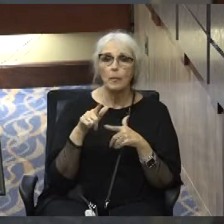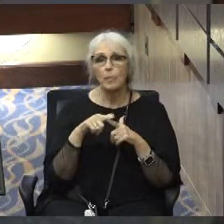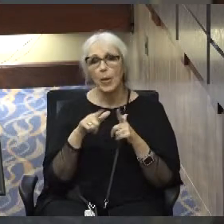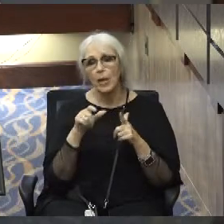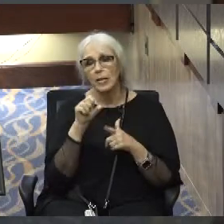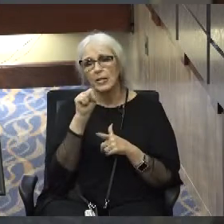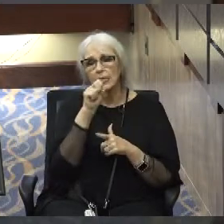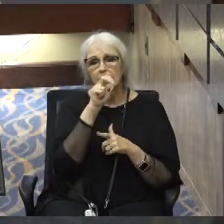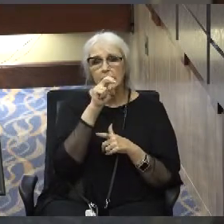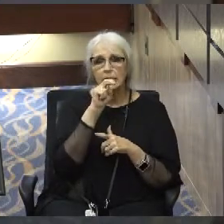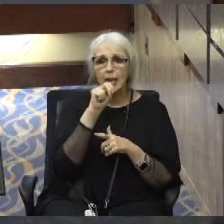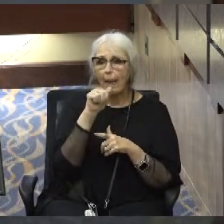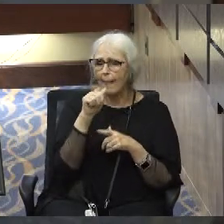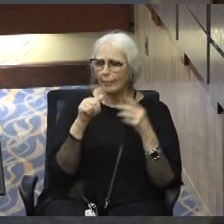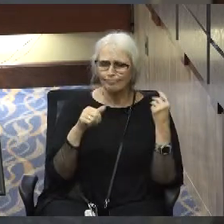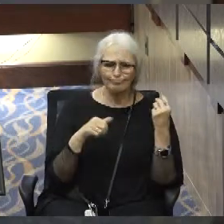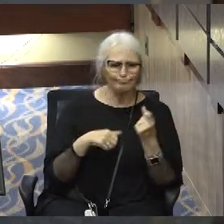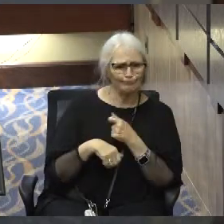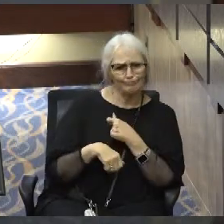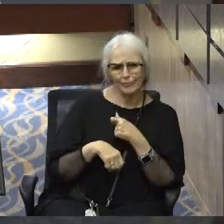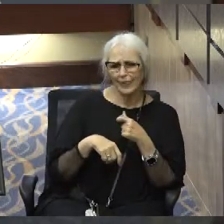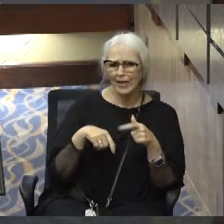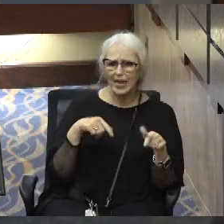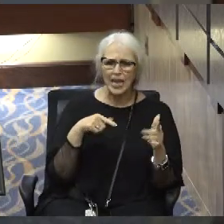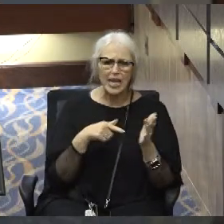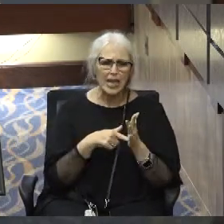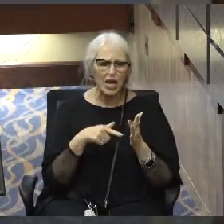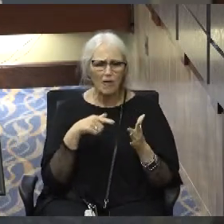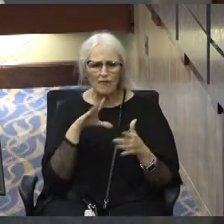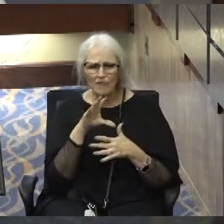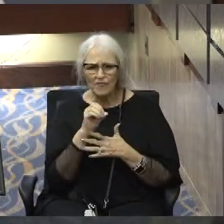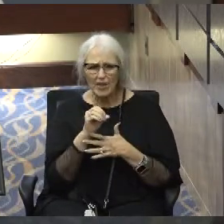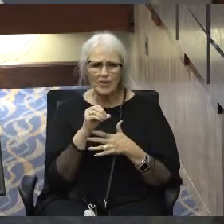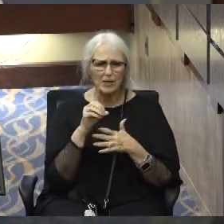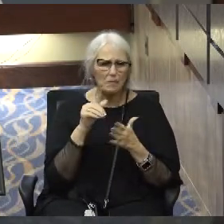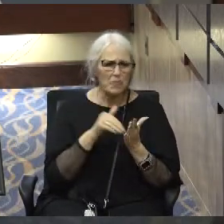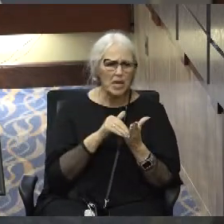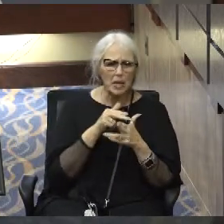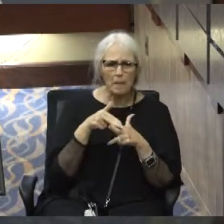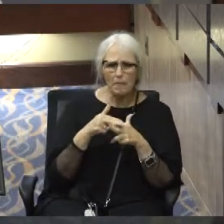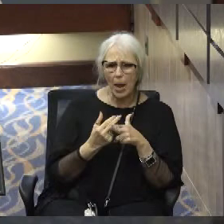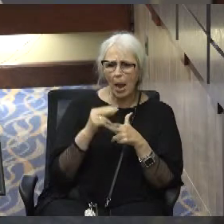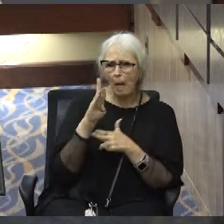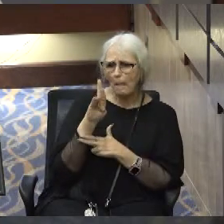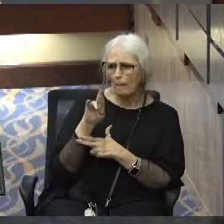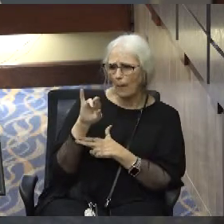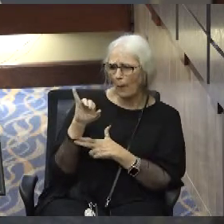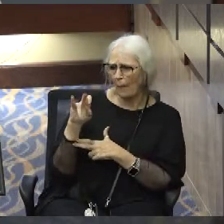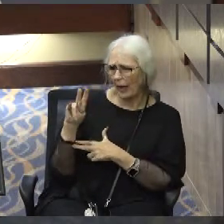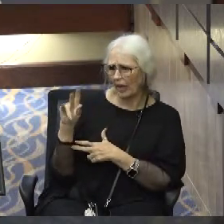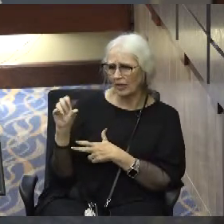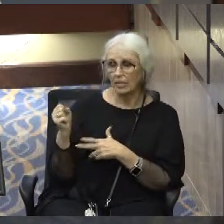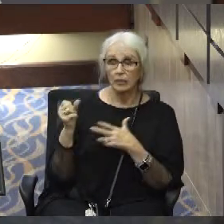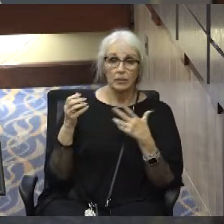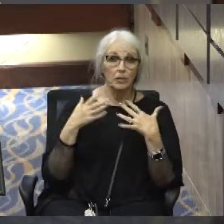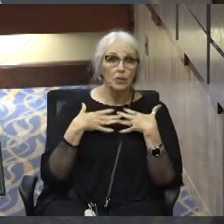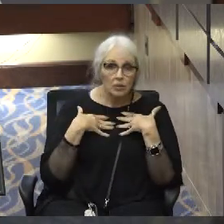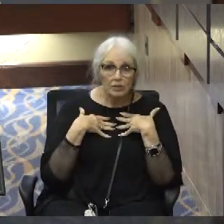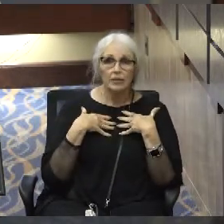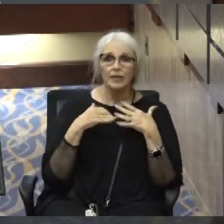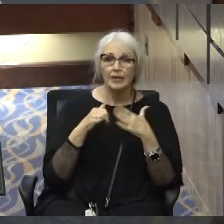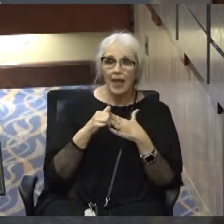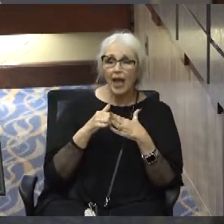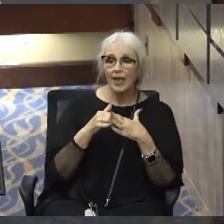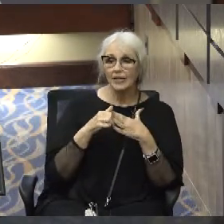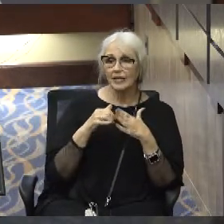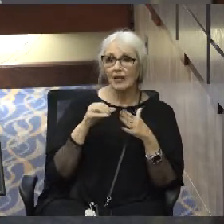snag, or snap, here goes 58 million pounds of bricks. Those are the things that are relayed to those business owners, because that is going to